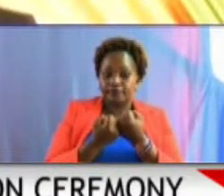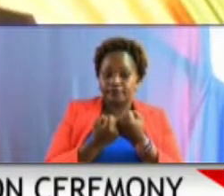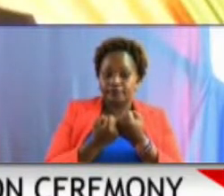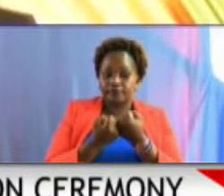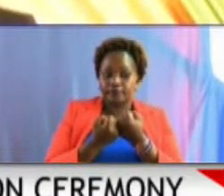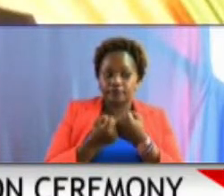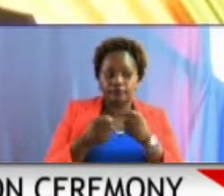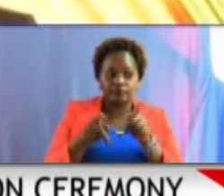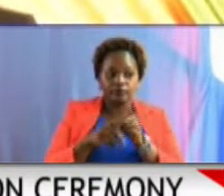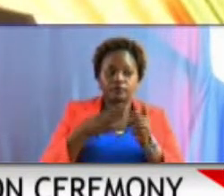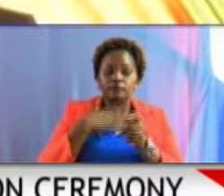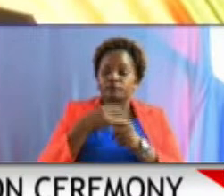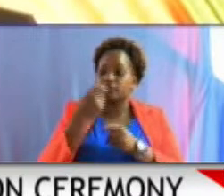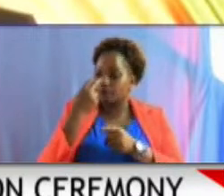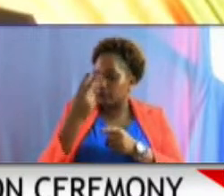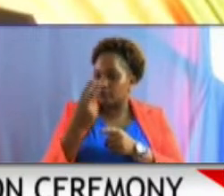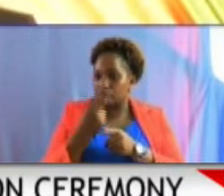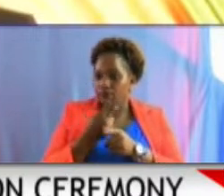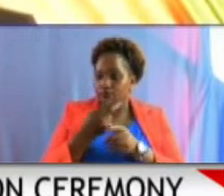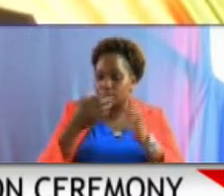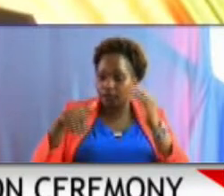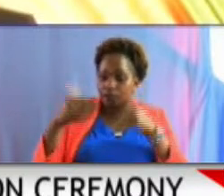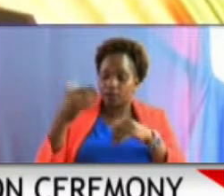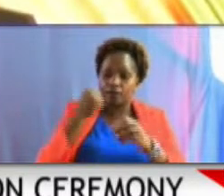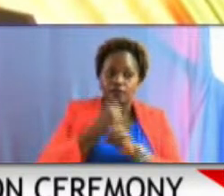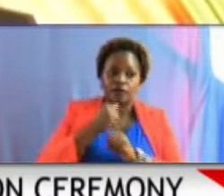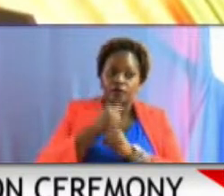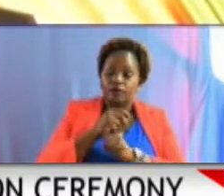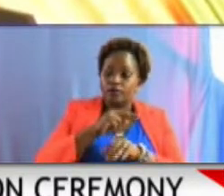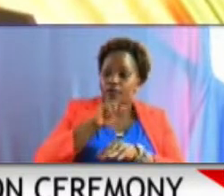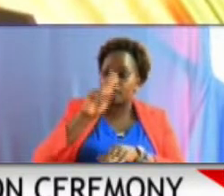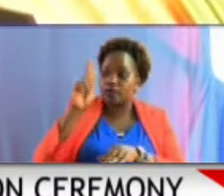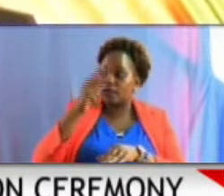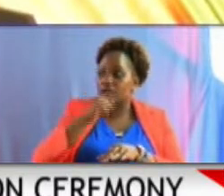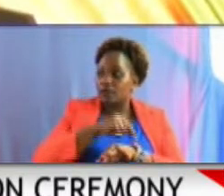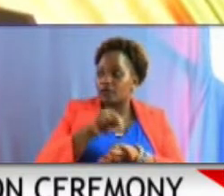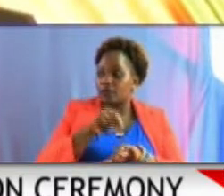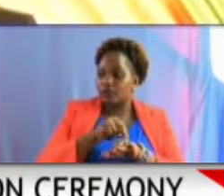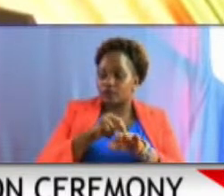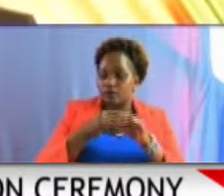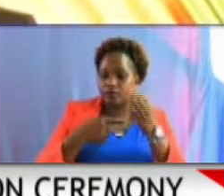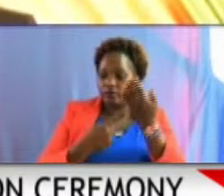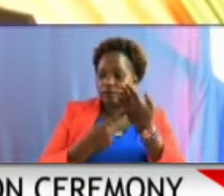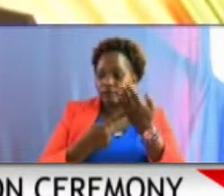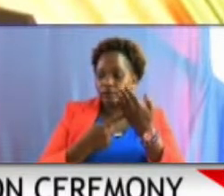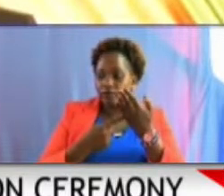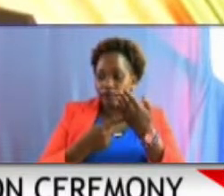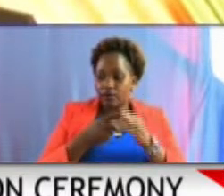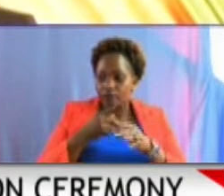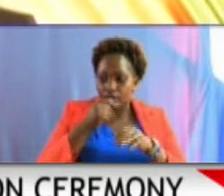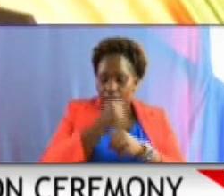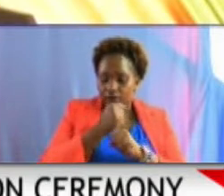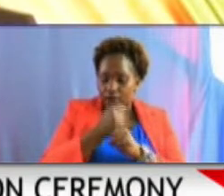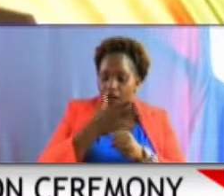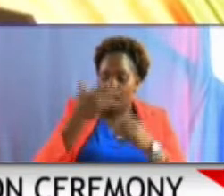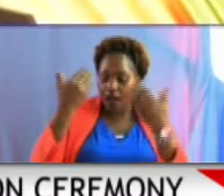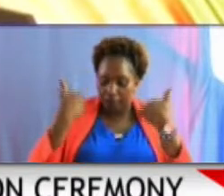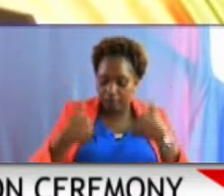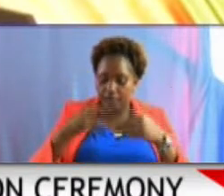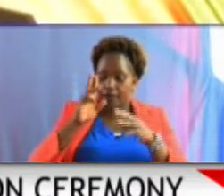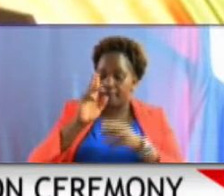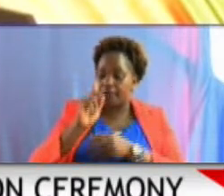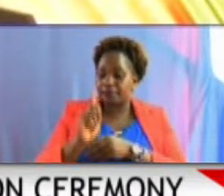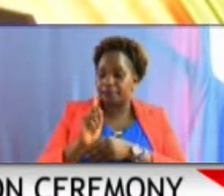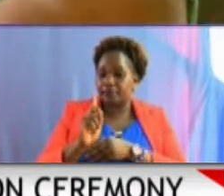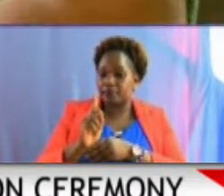I would also like to see universities work with the Kenya National Innovation Agency, which is a state corporation under my ministry, in